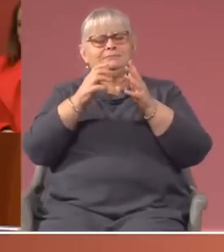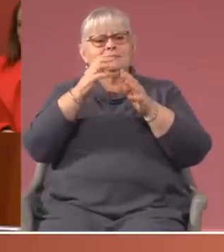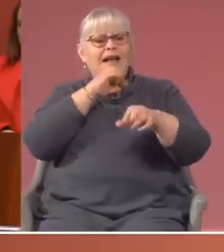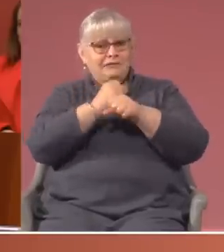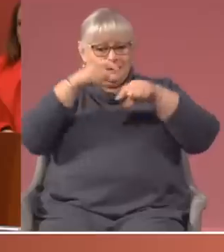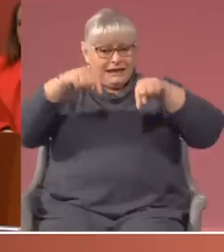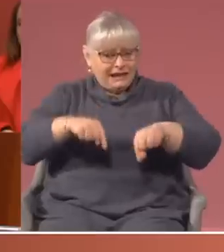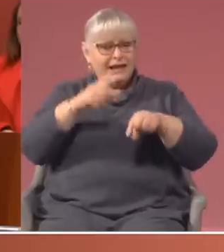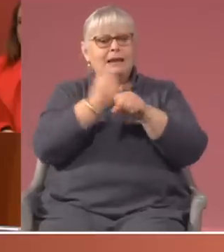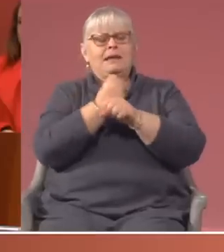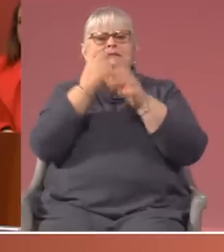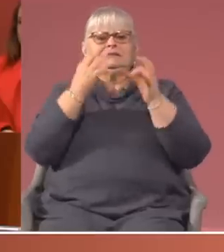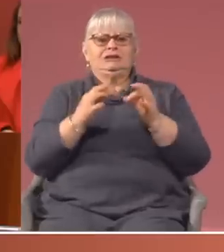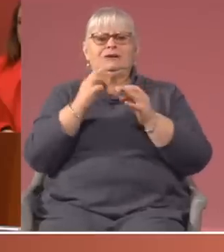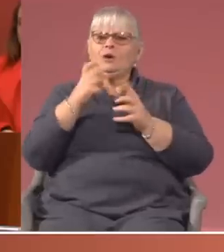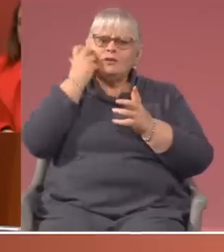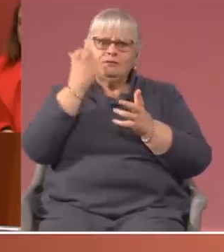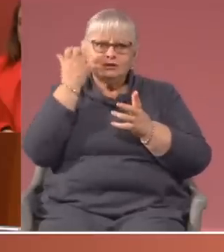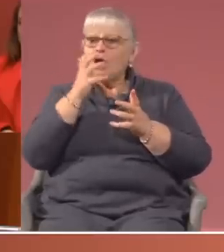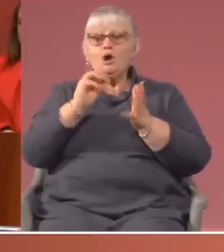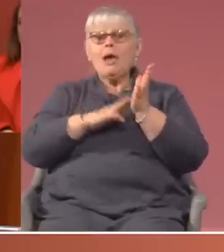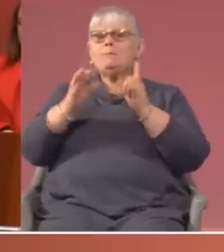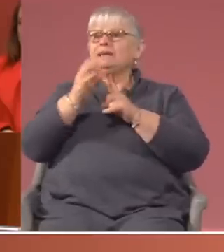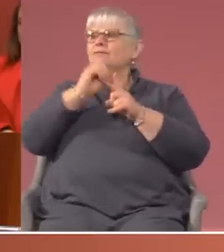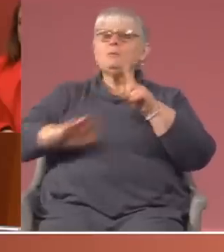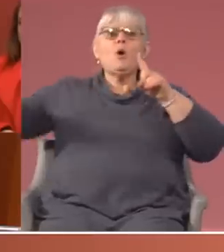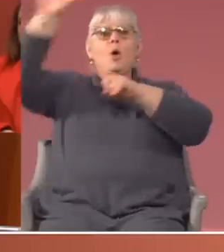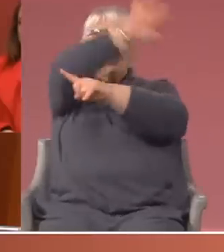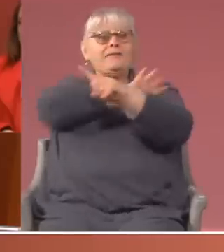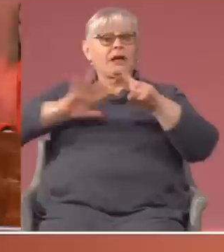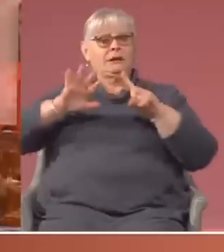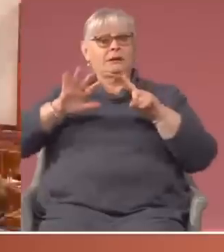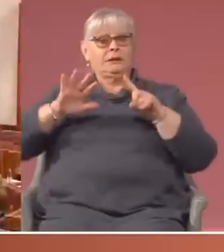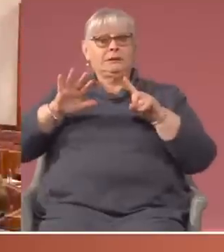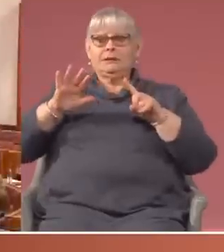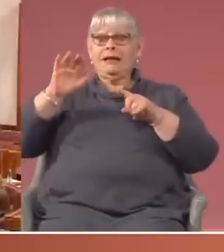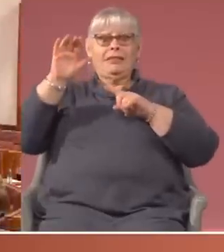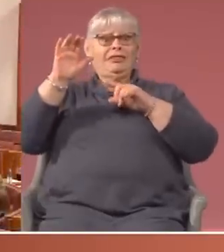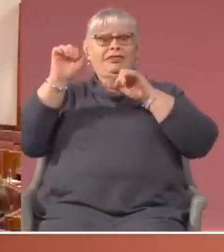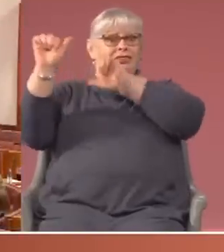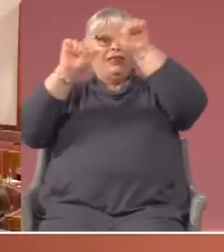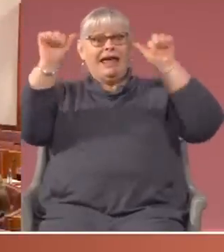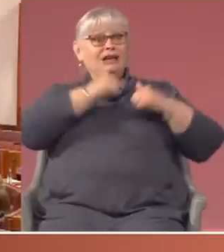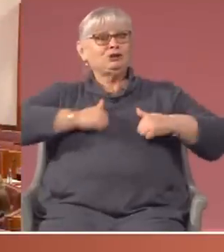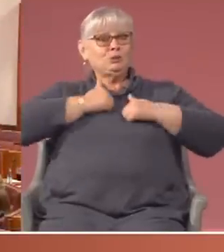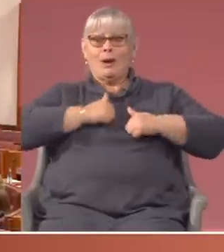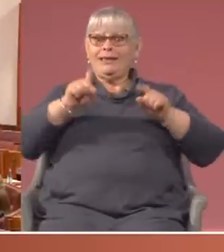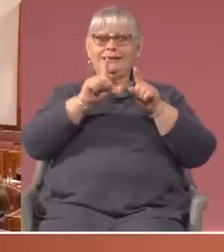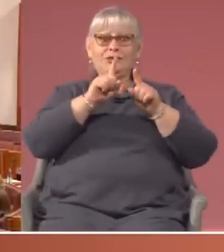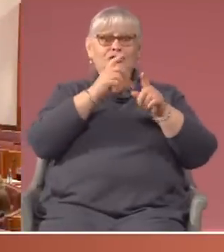the future of Canberrans, not MPs from around the country whose own constituents already enjoy these same